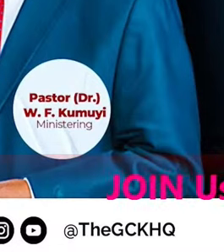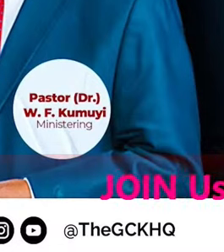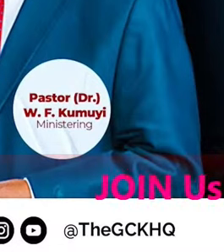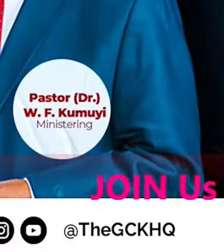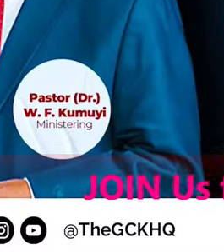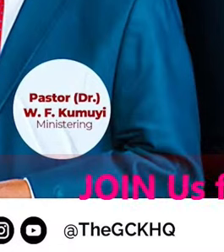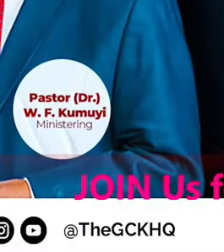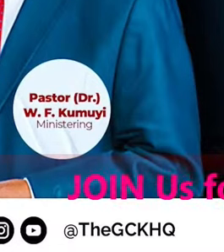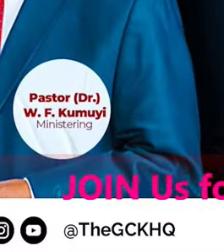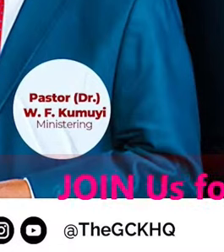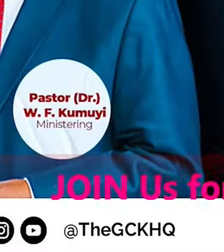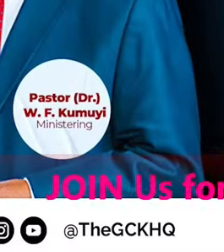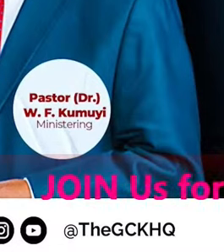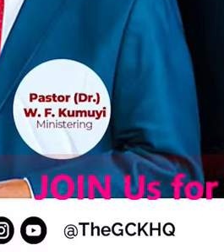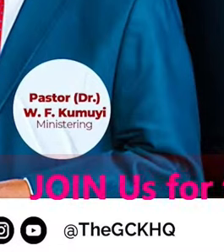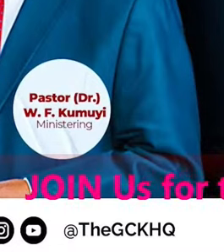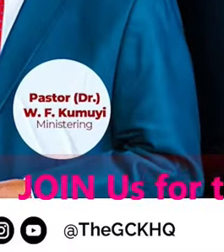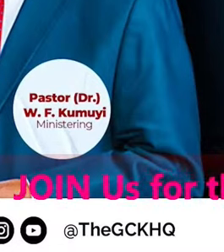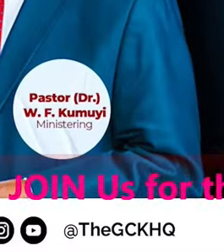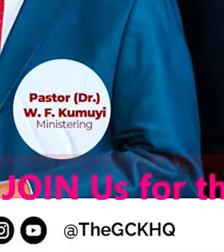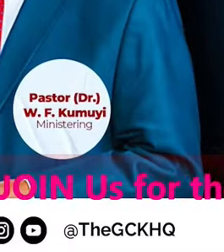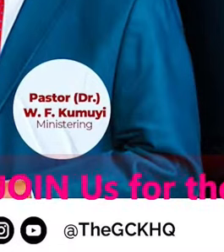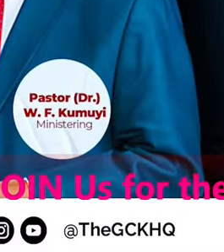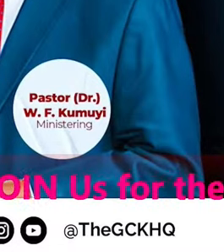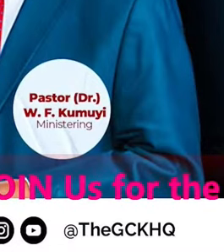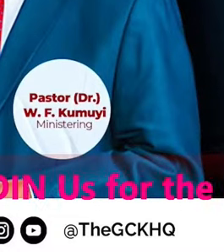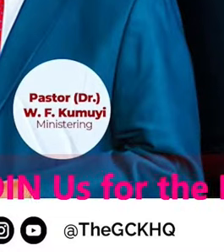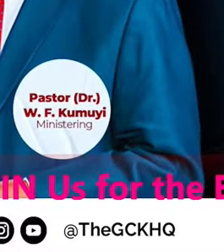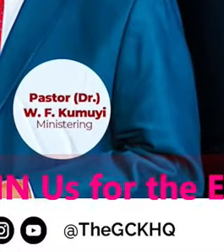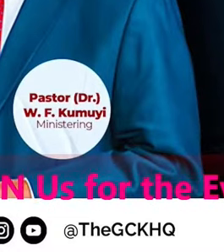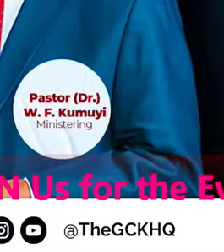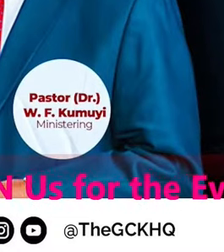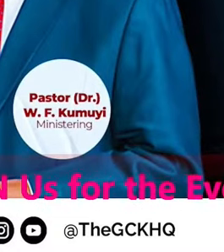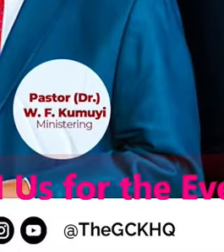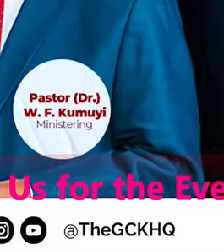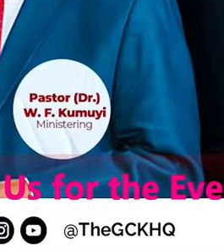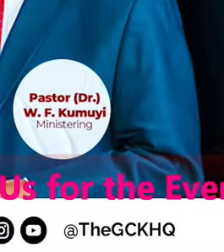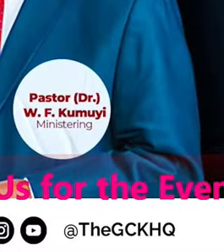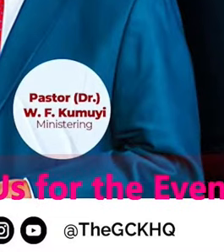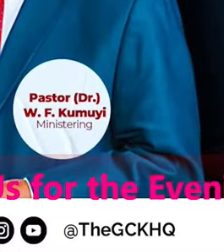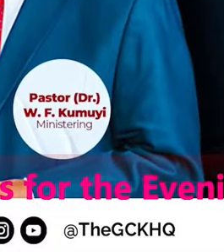all I have no